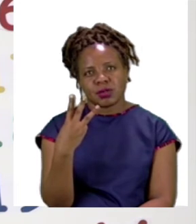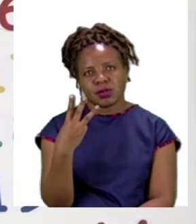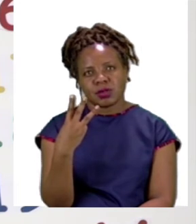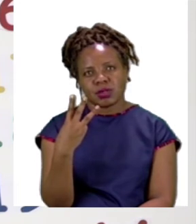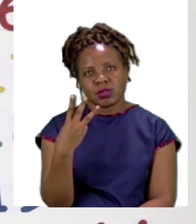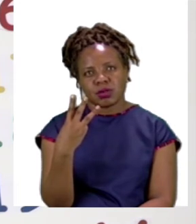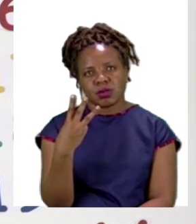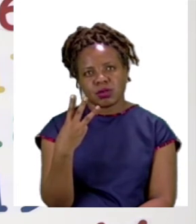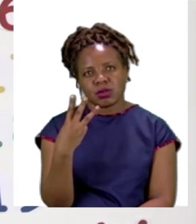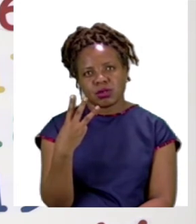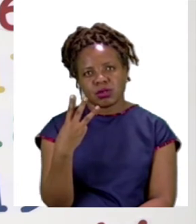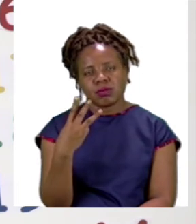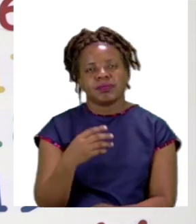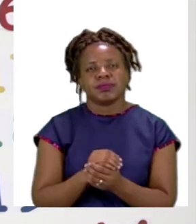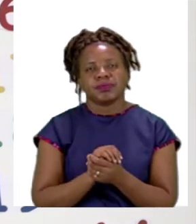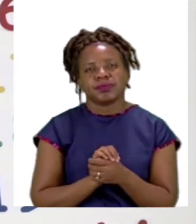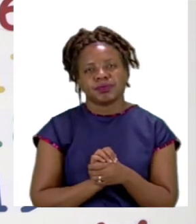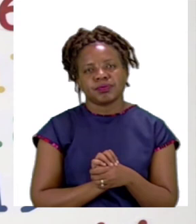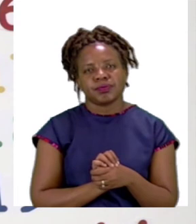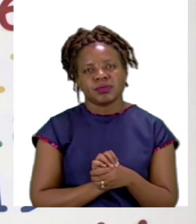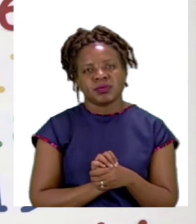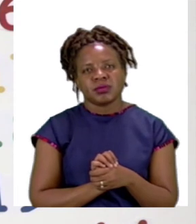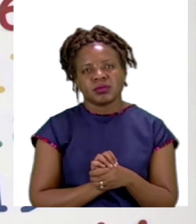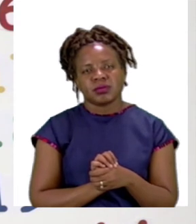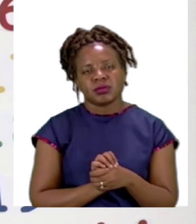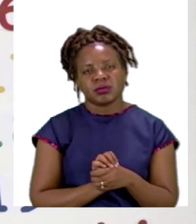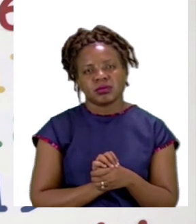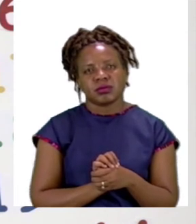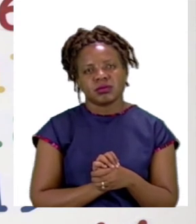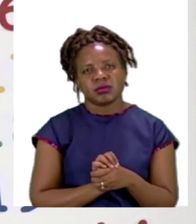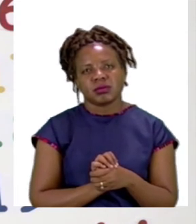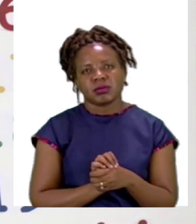the way to Mr. Tens and say, Mr.